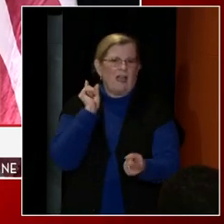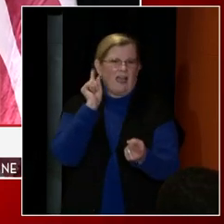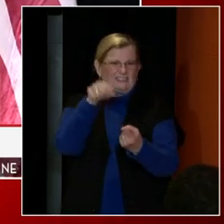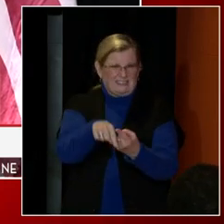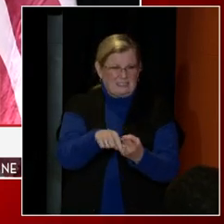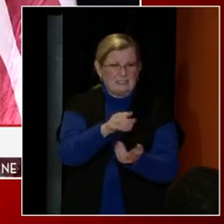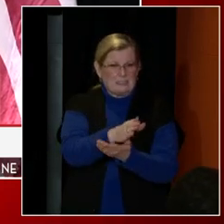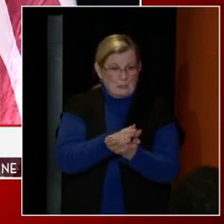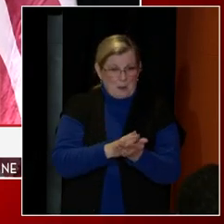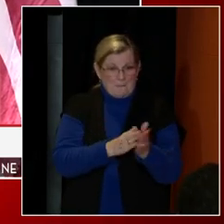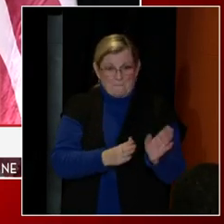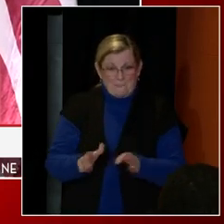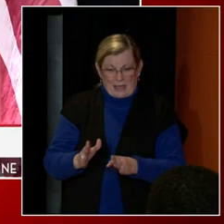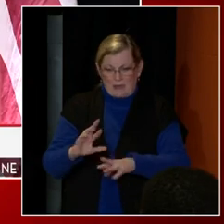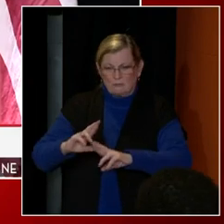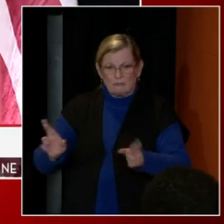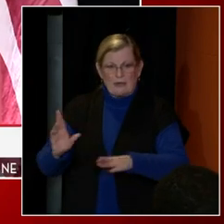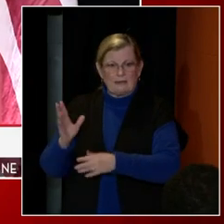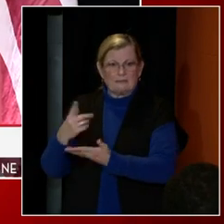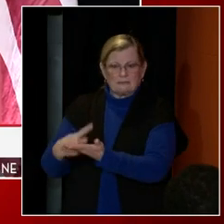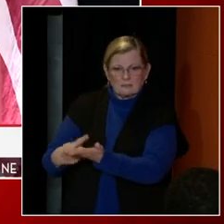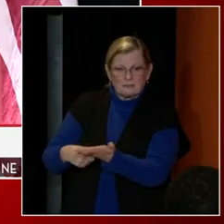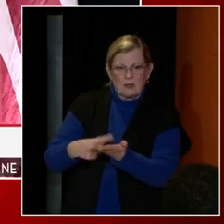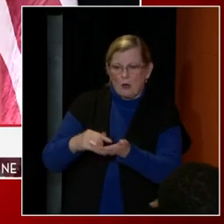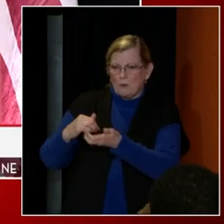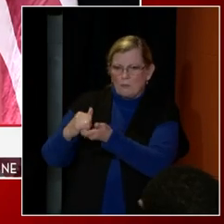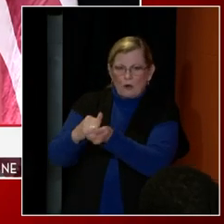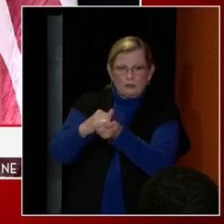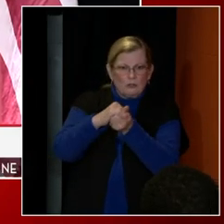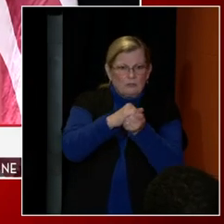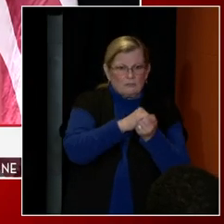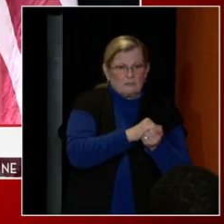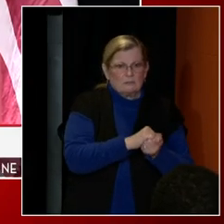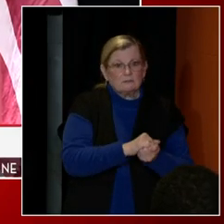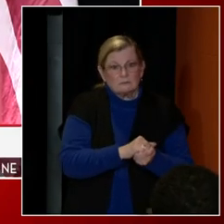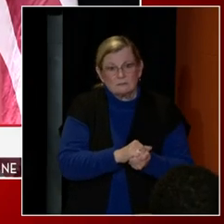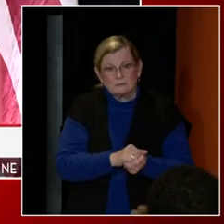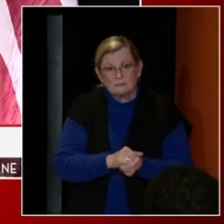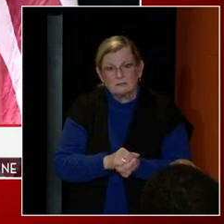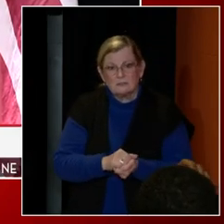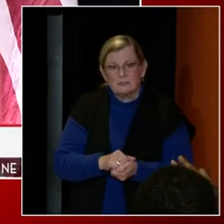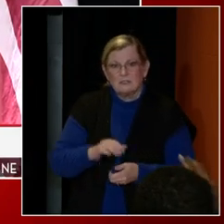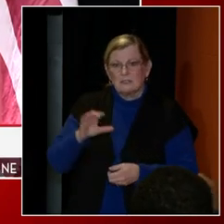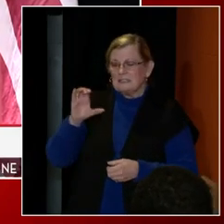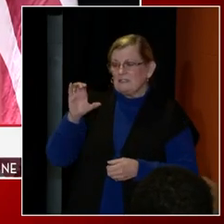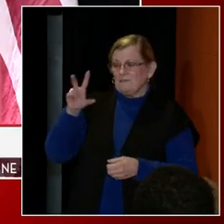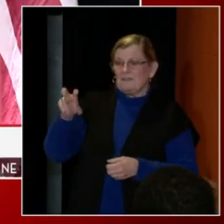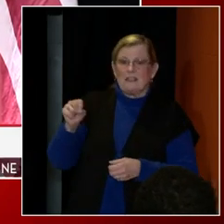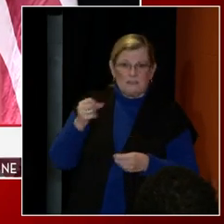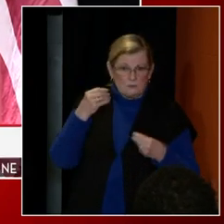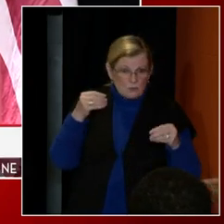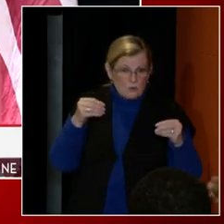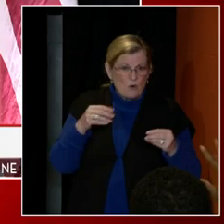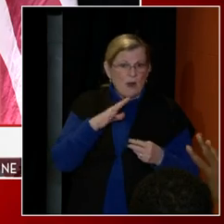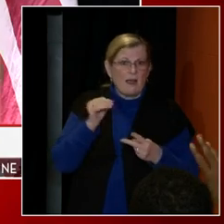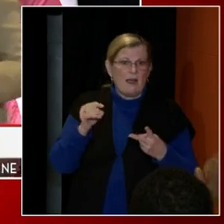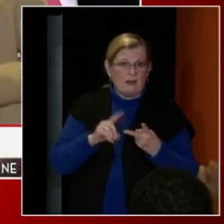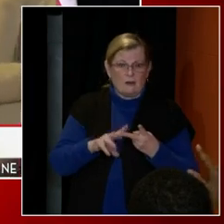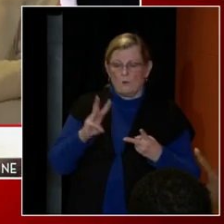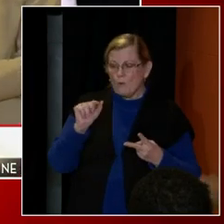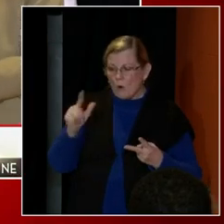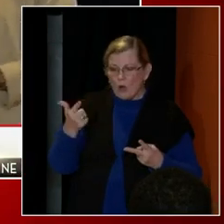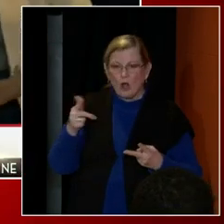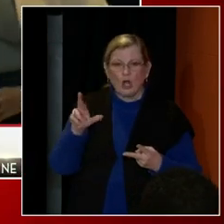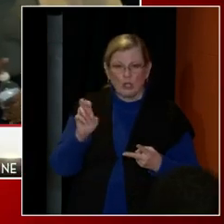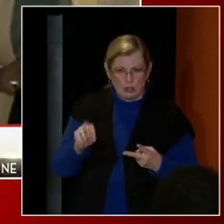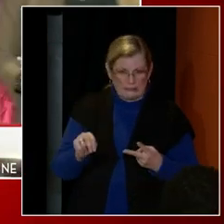happen with the partners who are CVS and Walgreens is underway. Follow-up for Mayor Bowser on the order. If